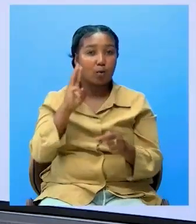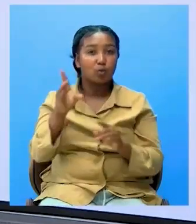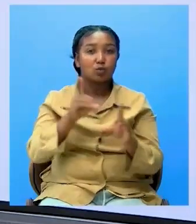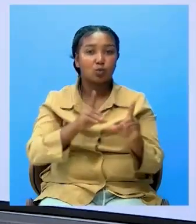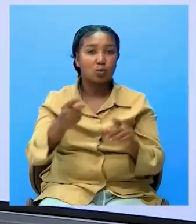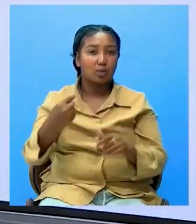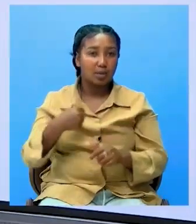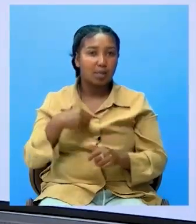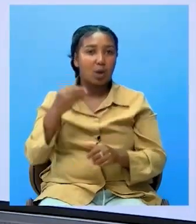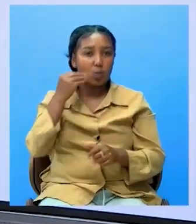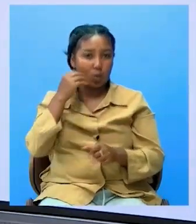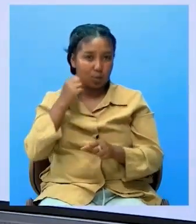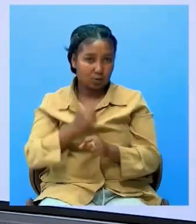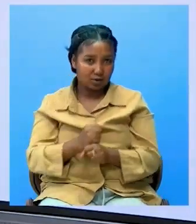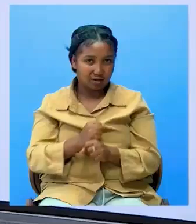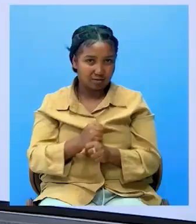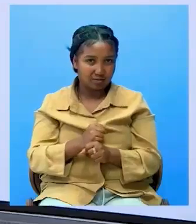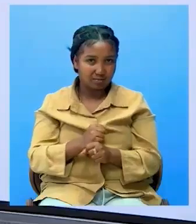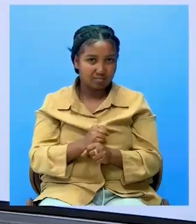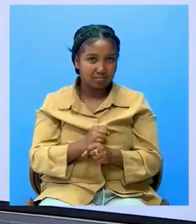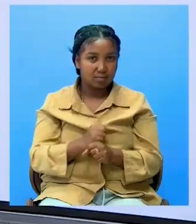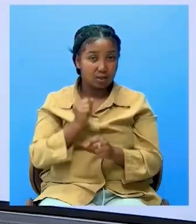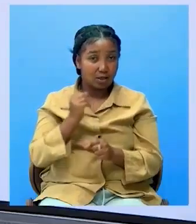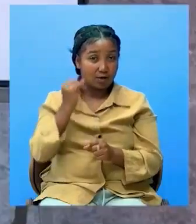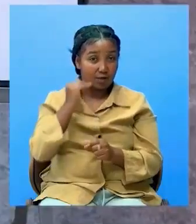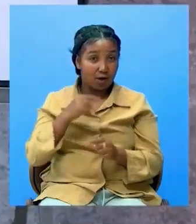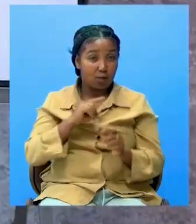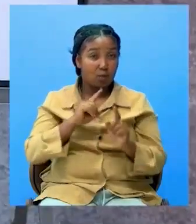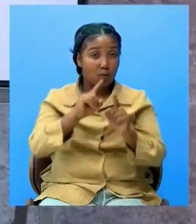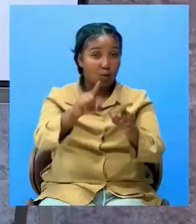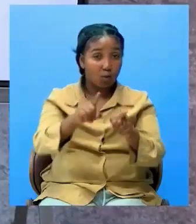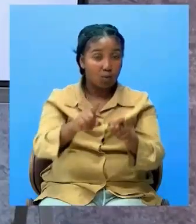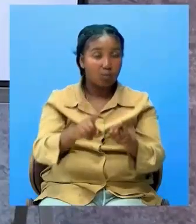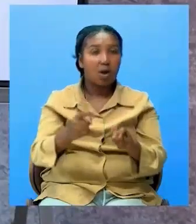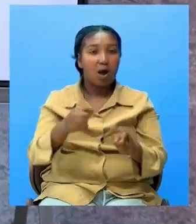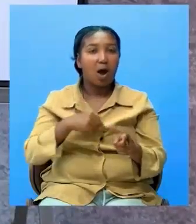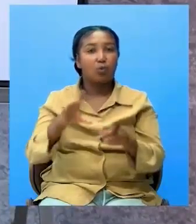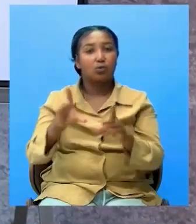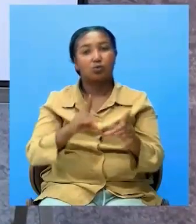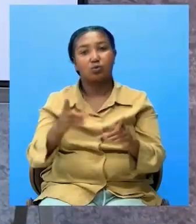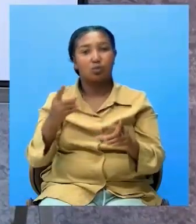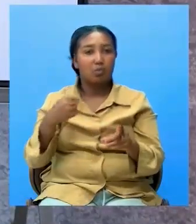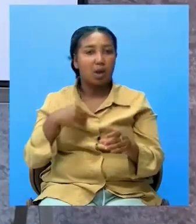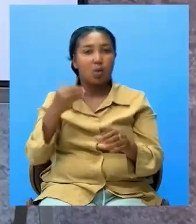do my homework. If I go home, I will do my homework.